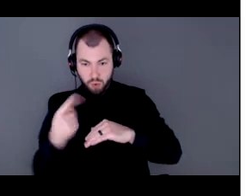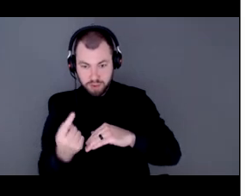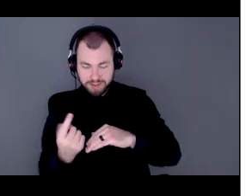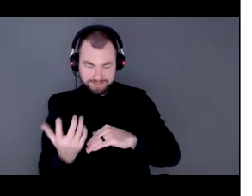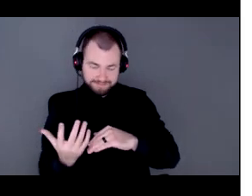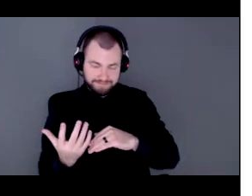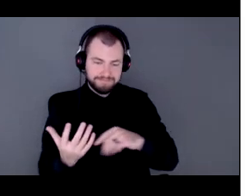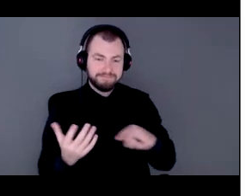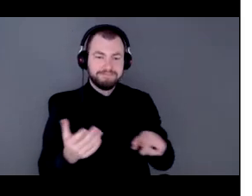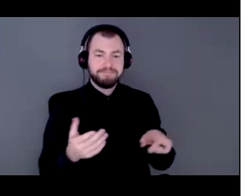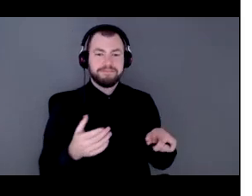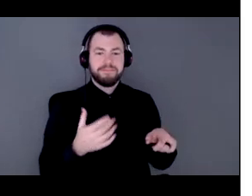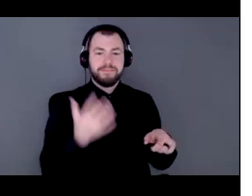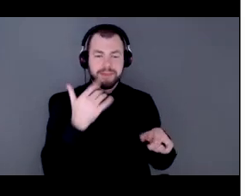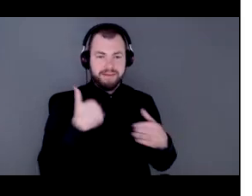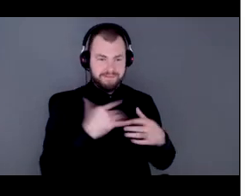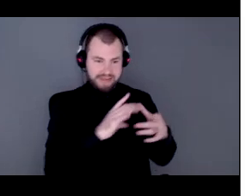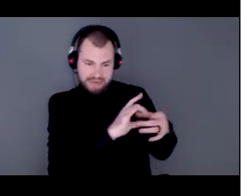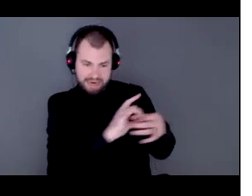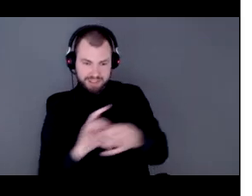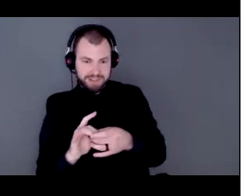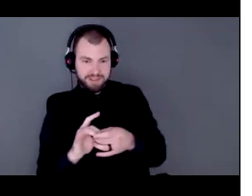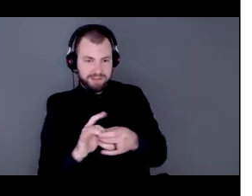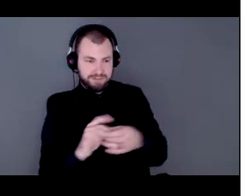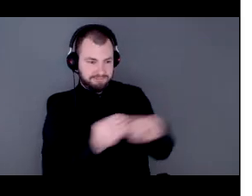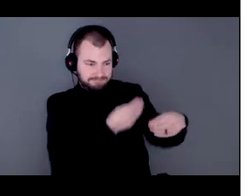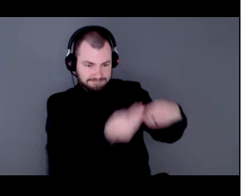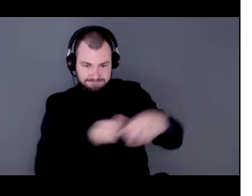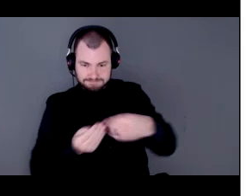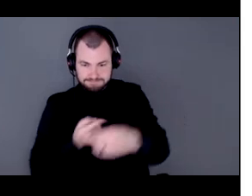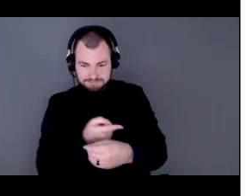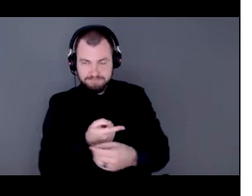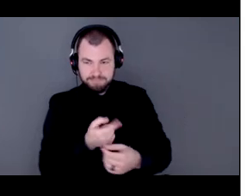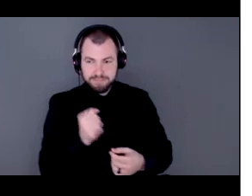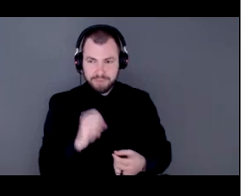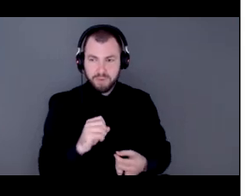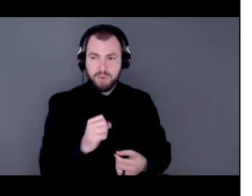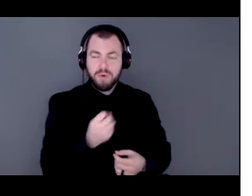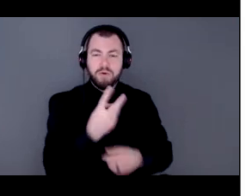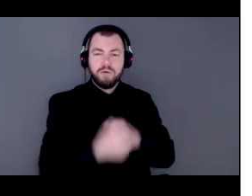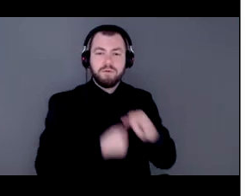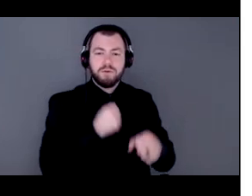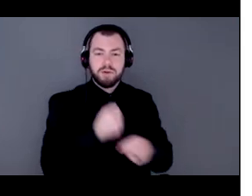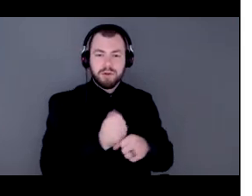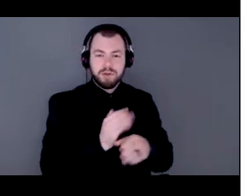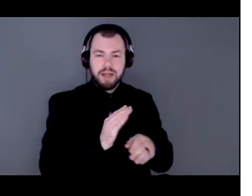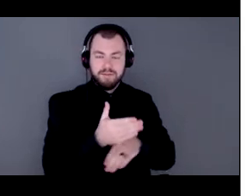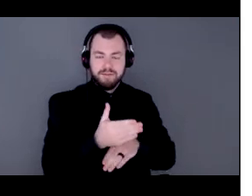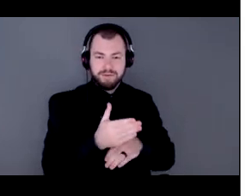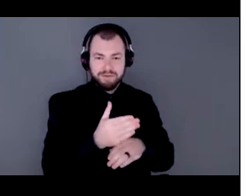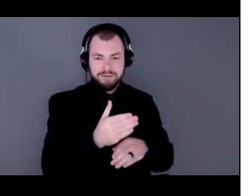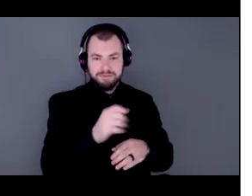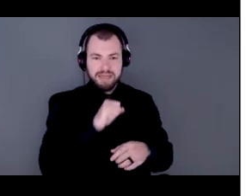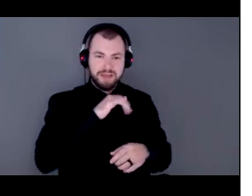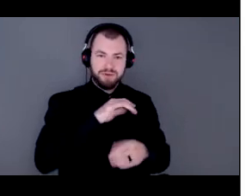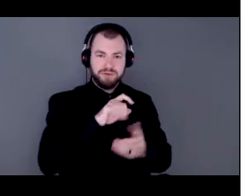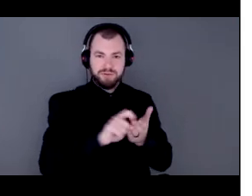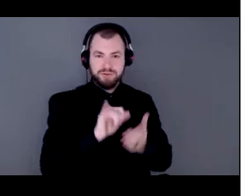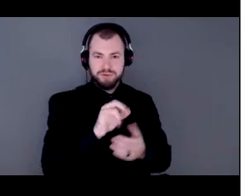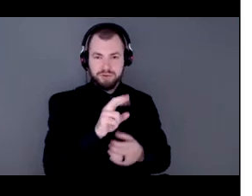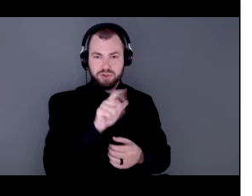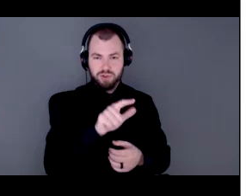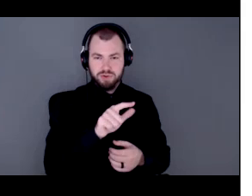we of this connection. So we, a couple of years after we kicked off the Litter Journal, which was early 2017, it was